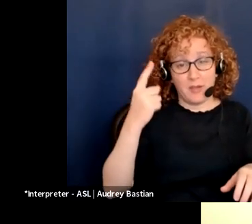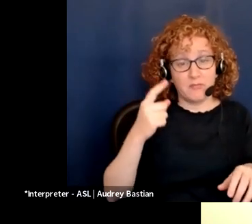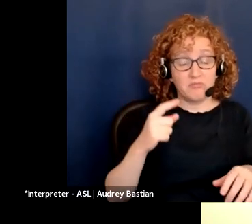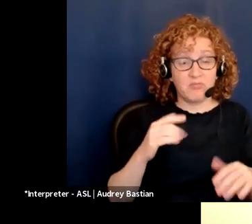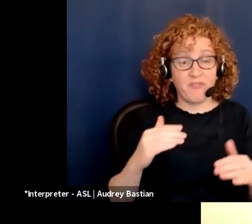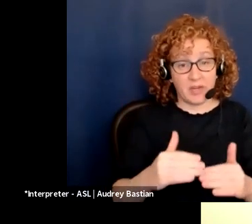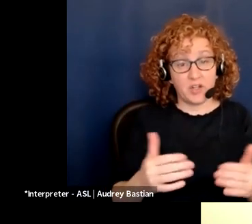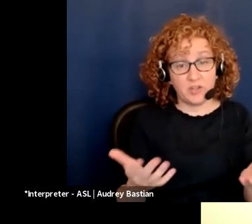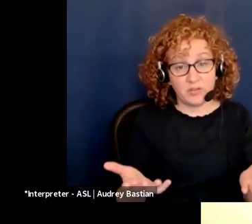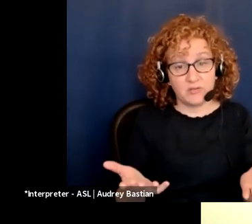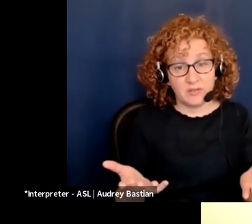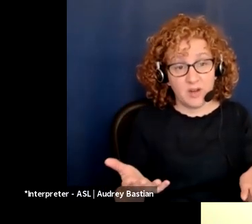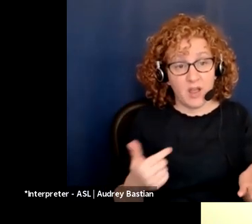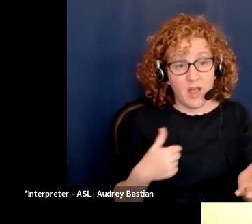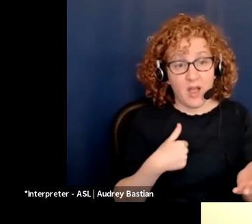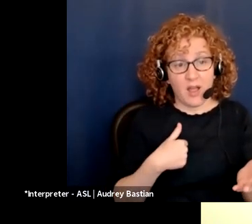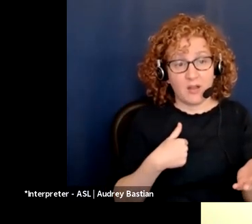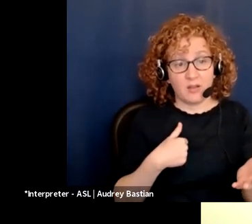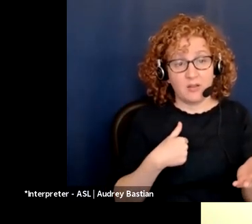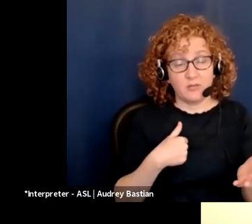fair. Like I would do a lot to,